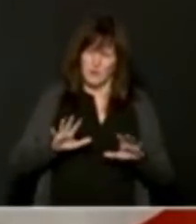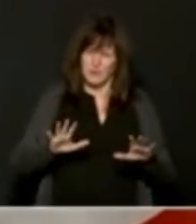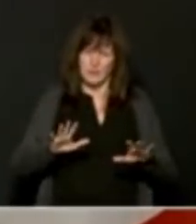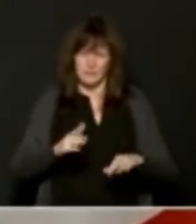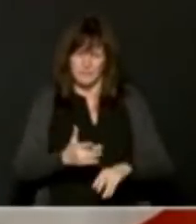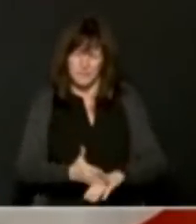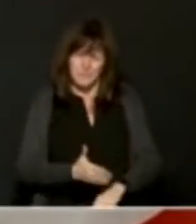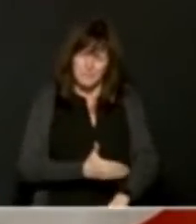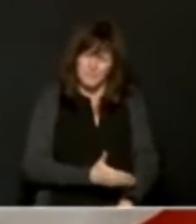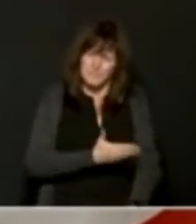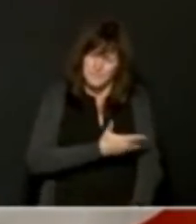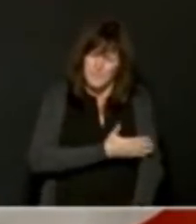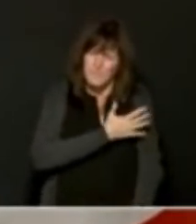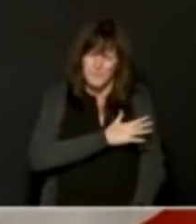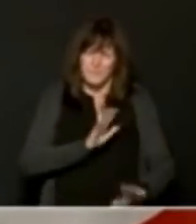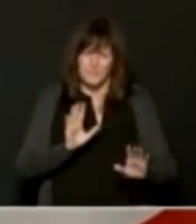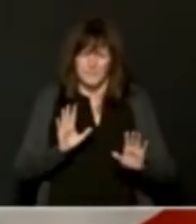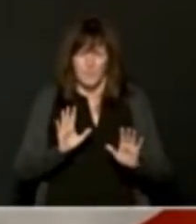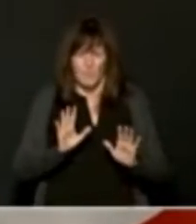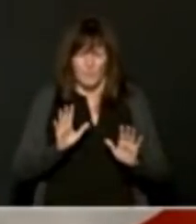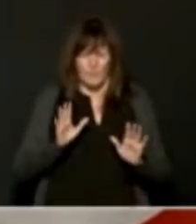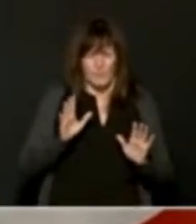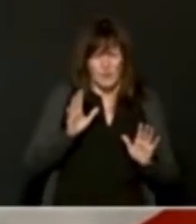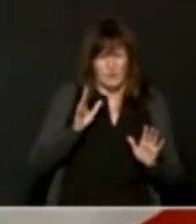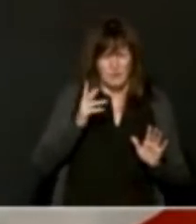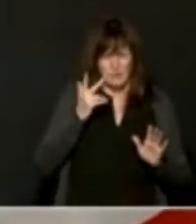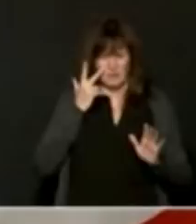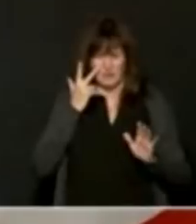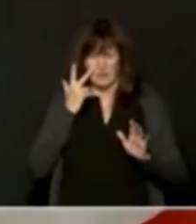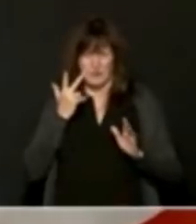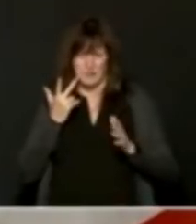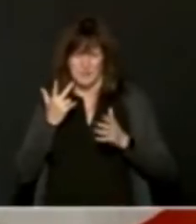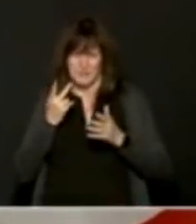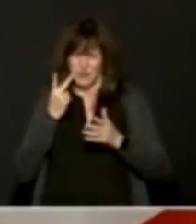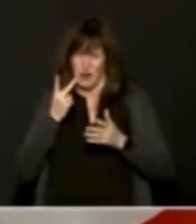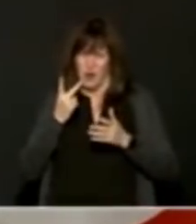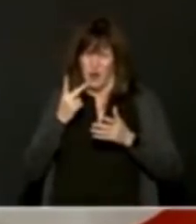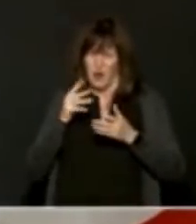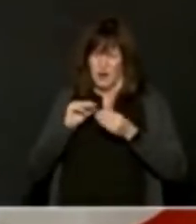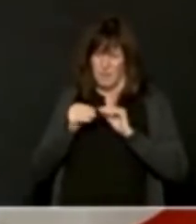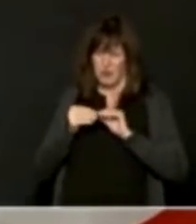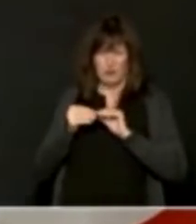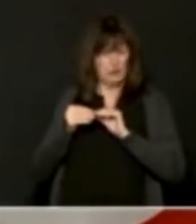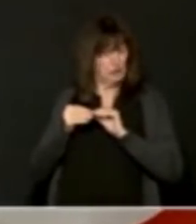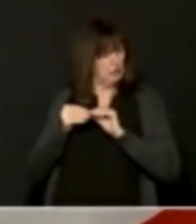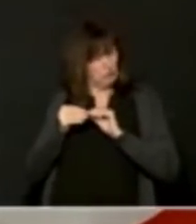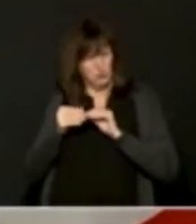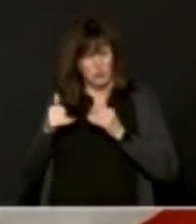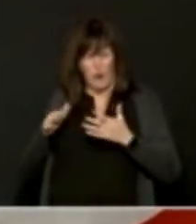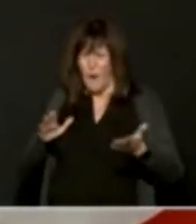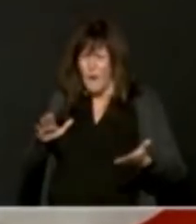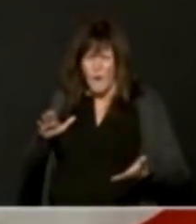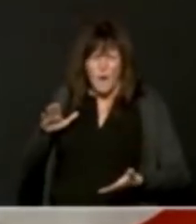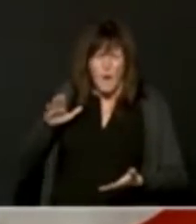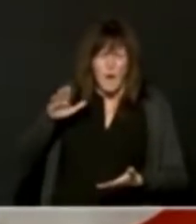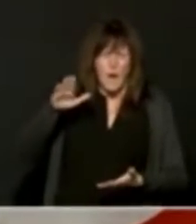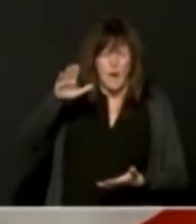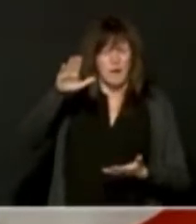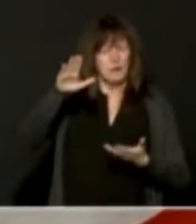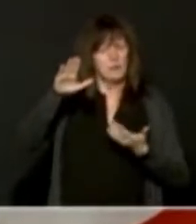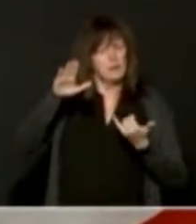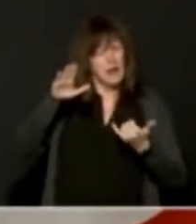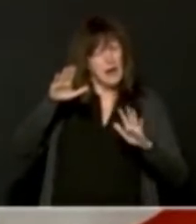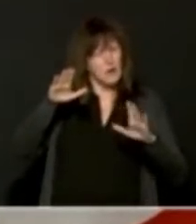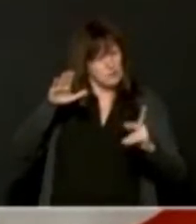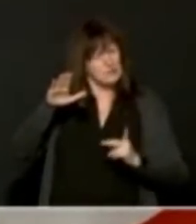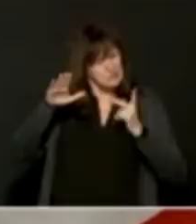we were seeing daily numbers in the 4,000s. And while we are seeing some reduction